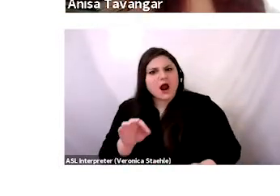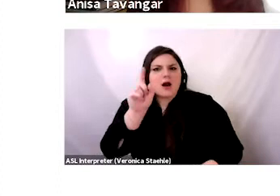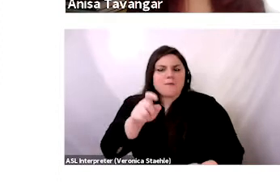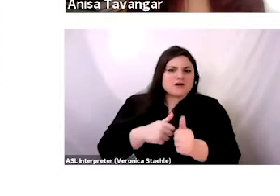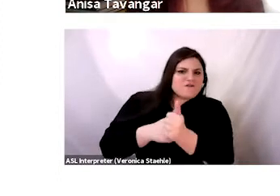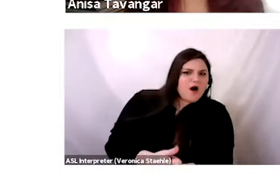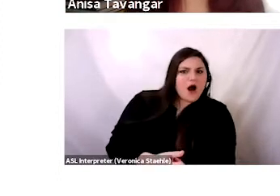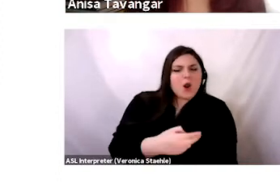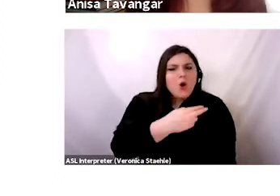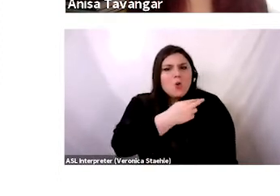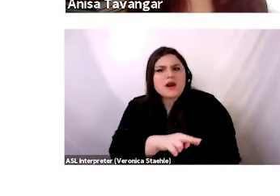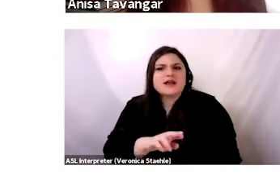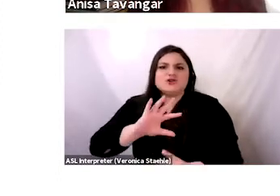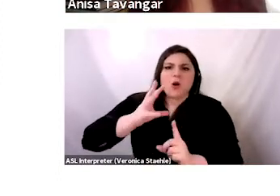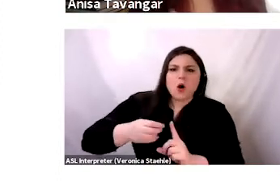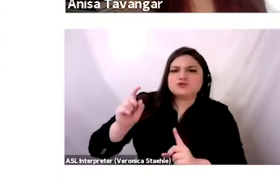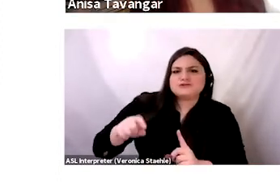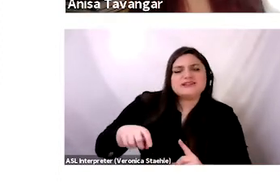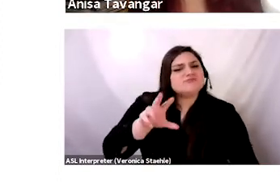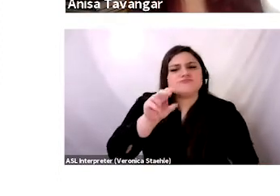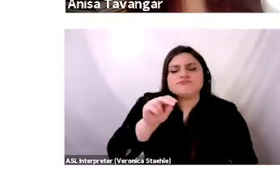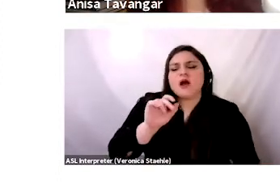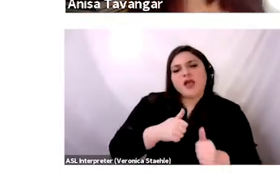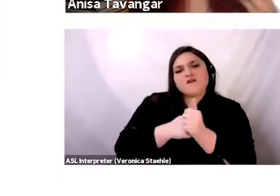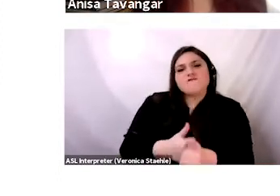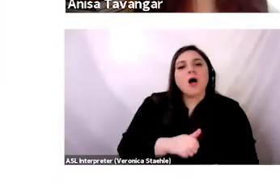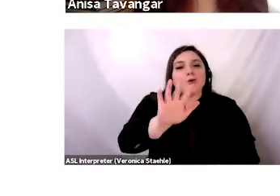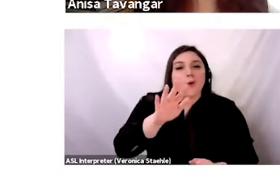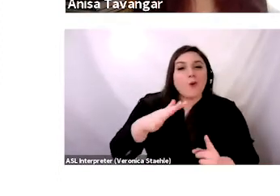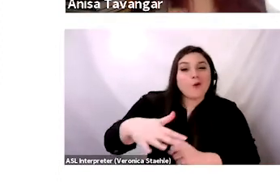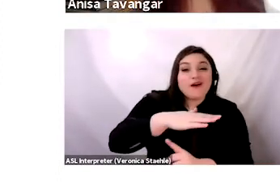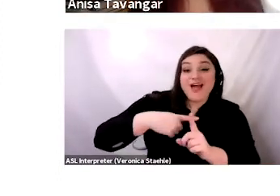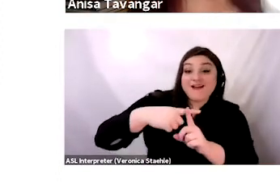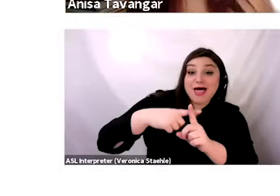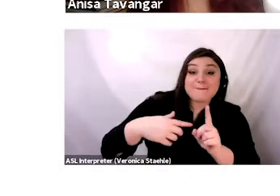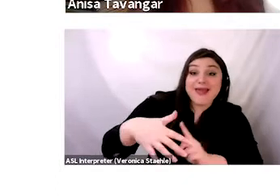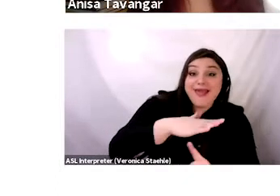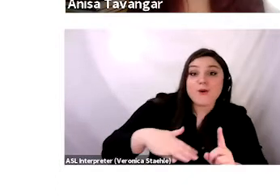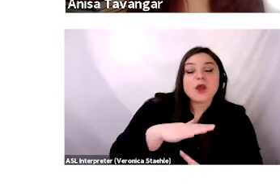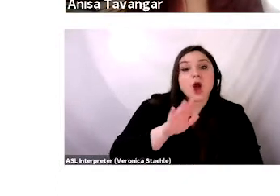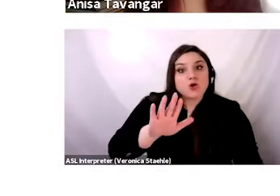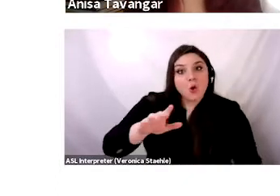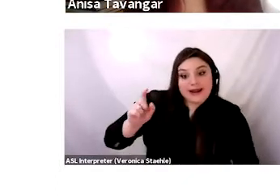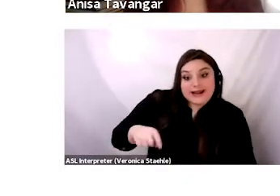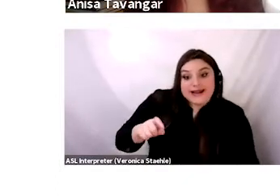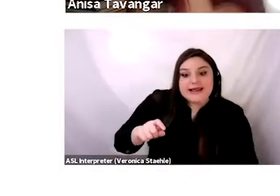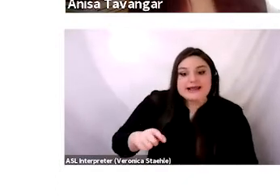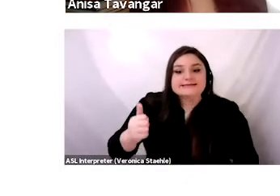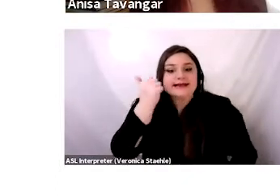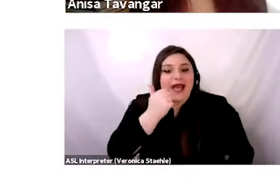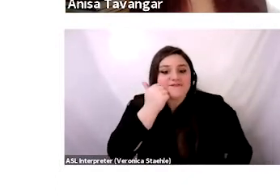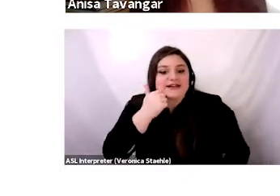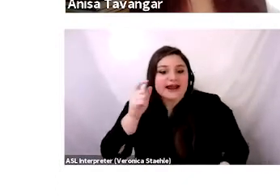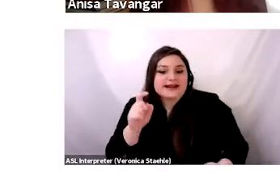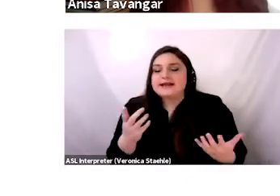these decisions are ones that have to be made based on cultural values, on practicality, daily needs, climate, things like that. So this is definitely